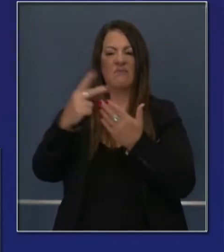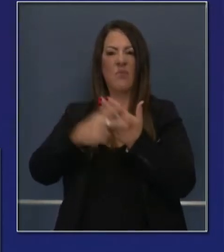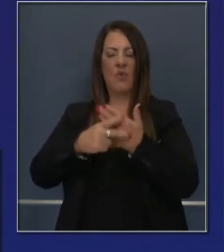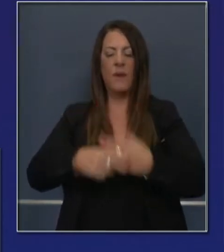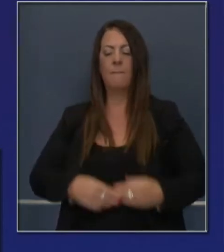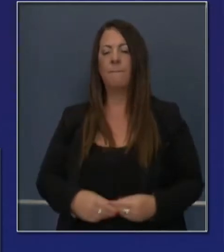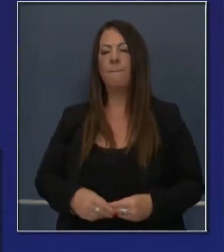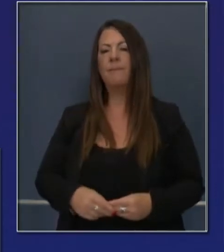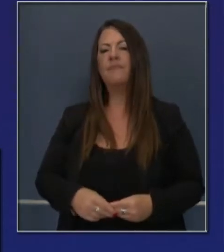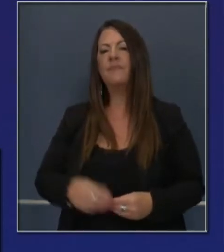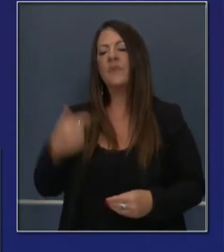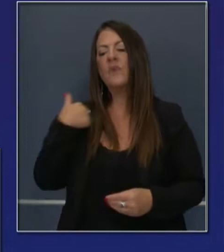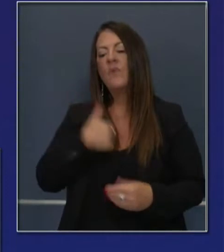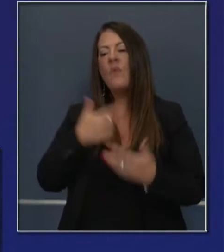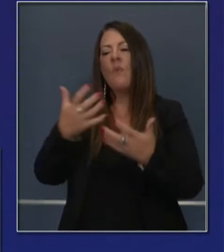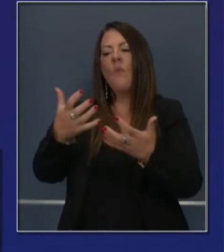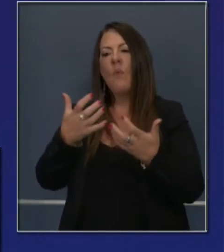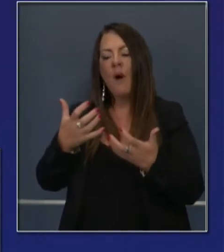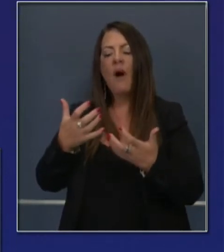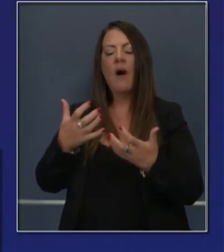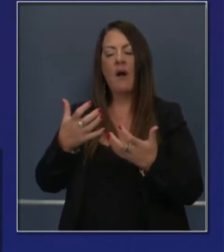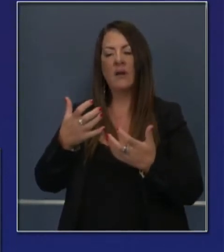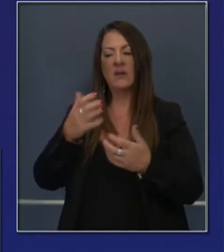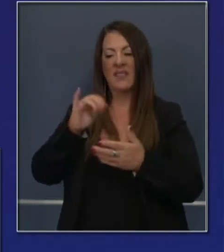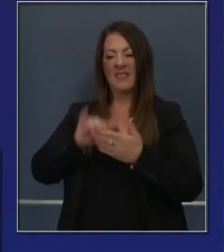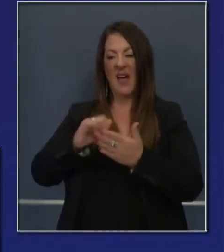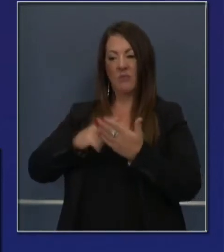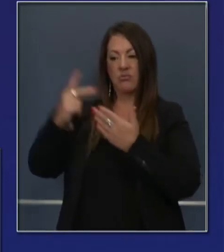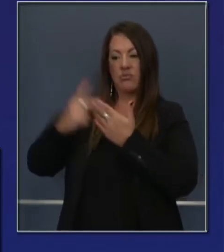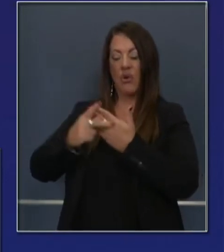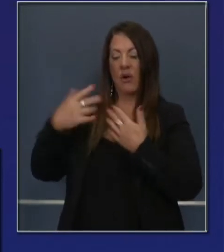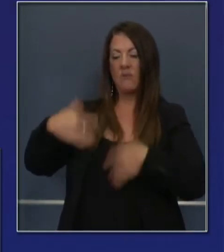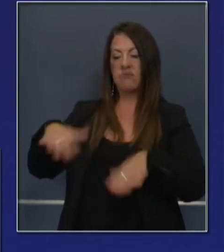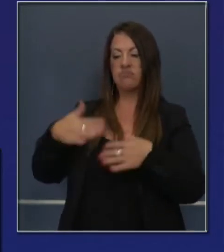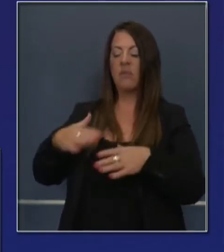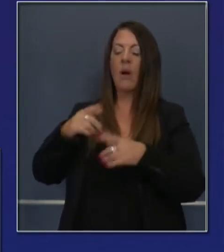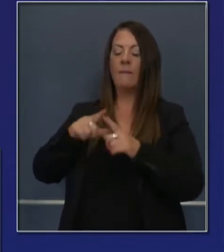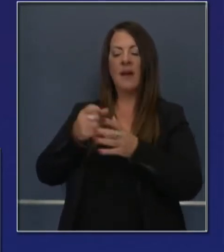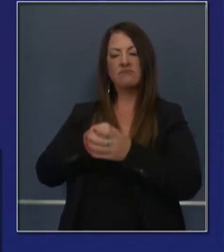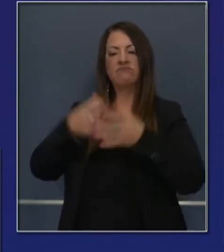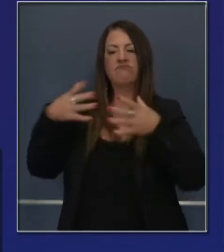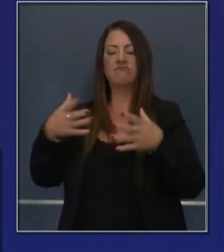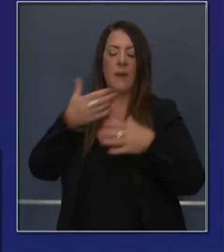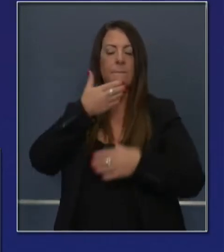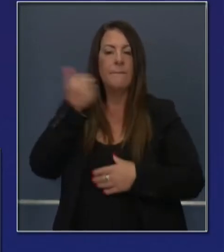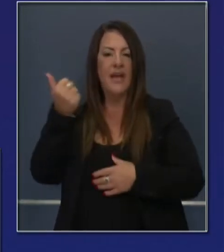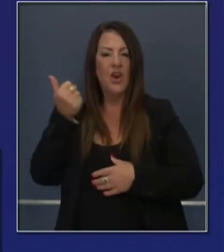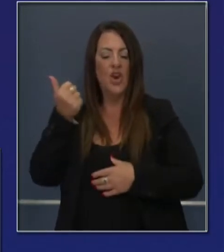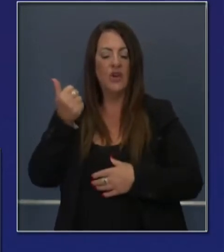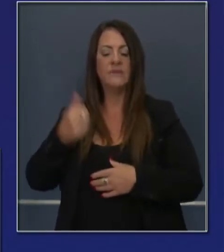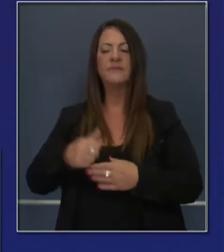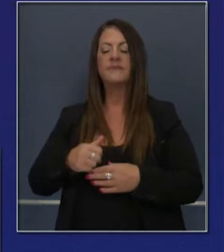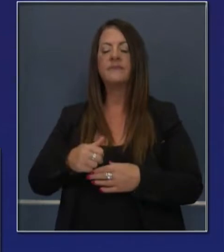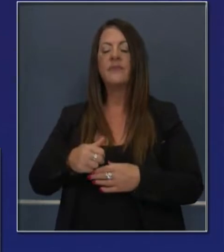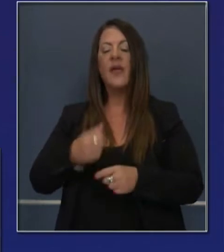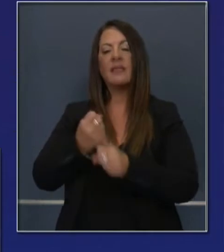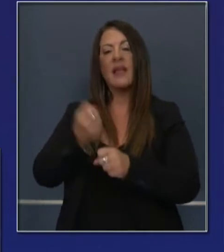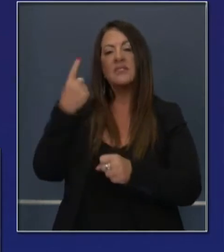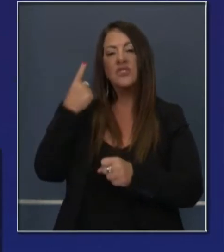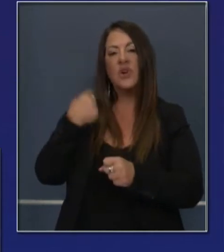want to build on that program as we built last year an additional point of access, and that was